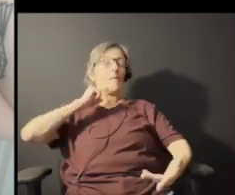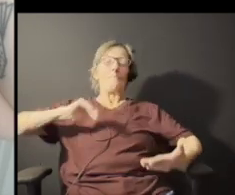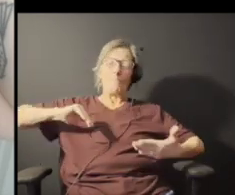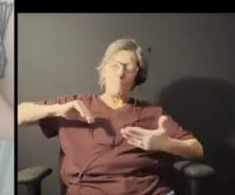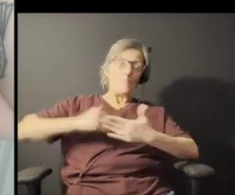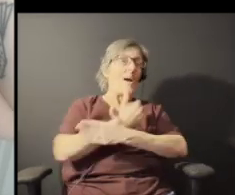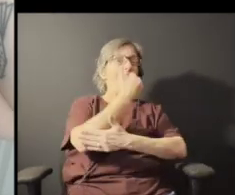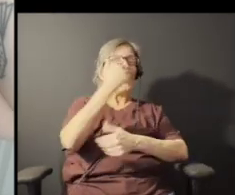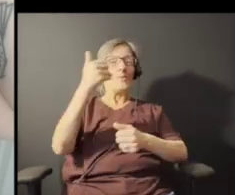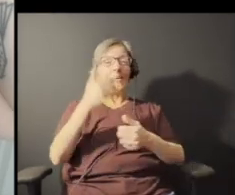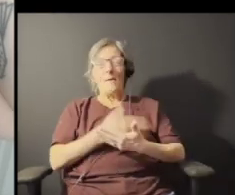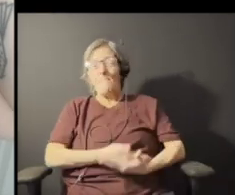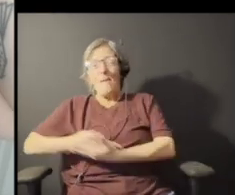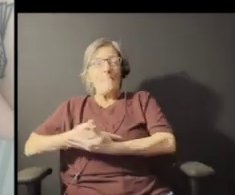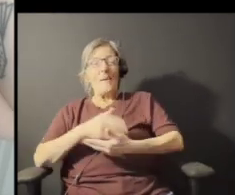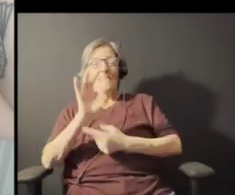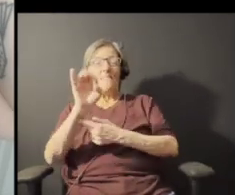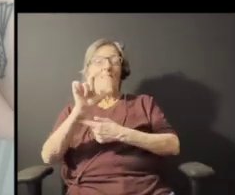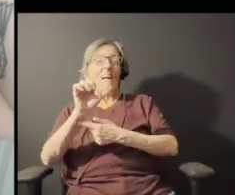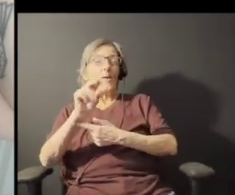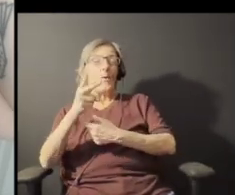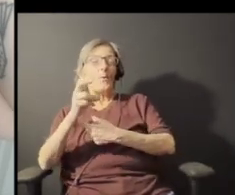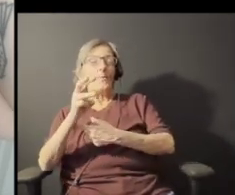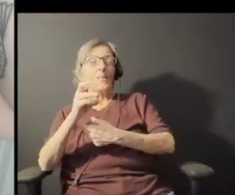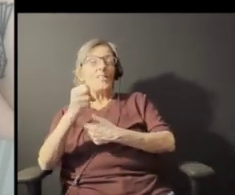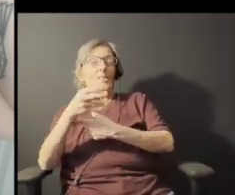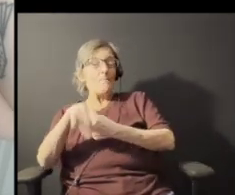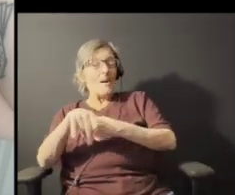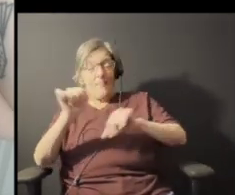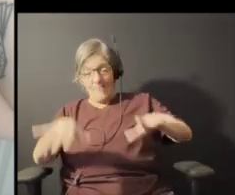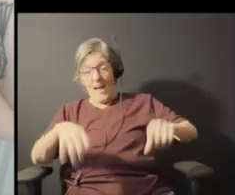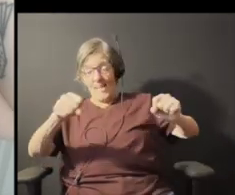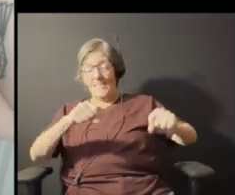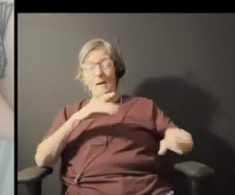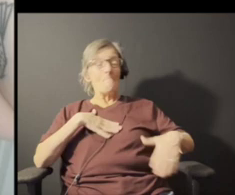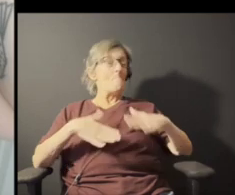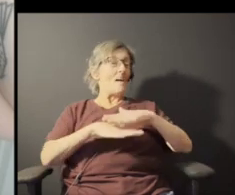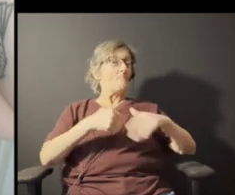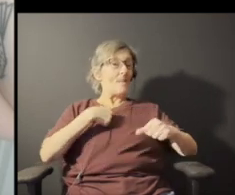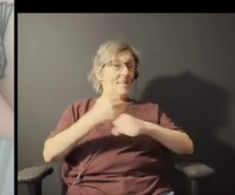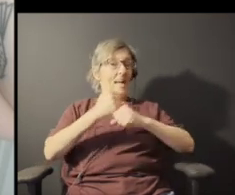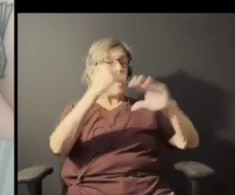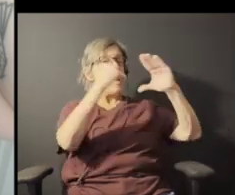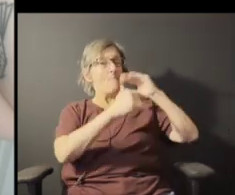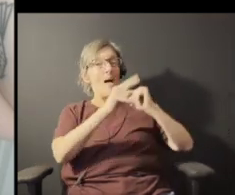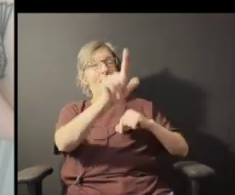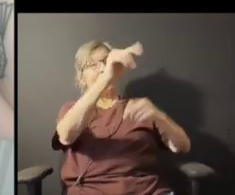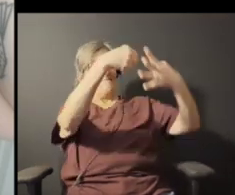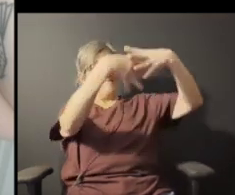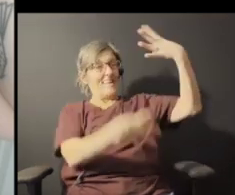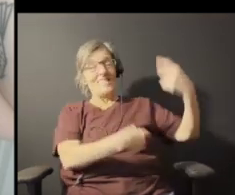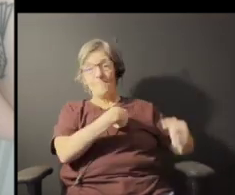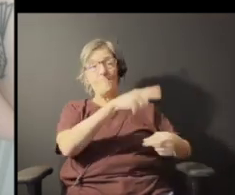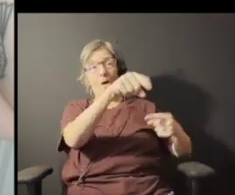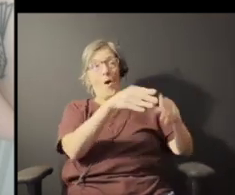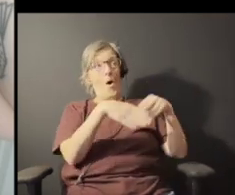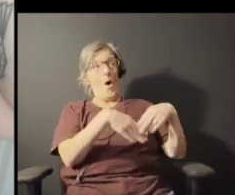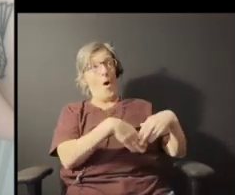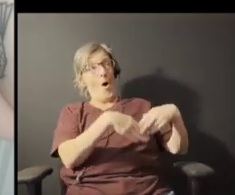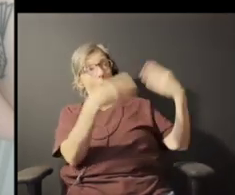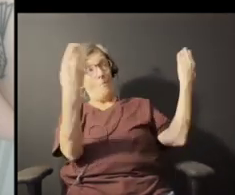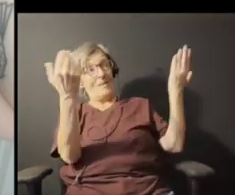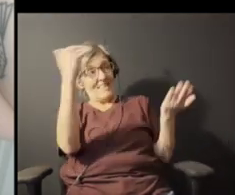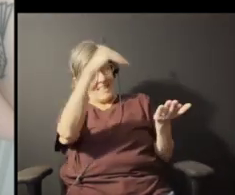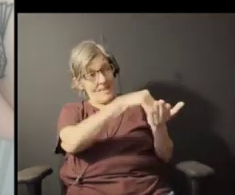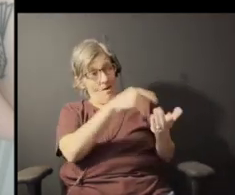brand new baby fellowship. And basically I got on the email list. So that way, whenever they opened